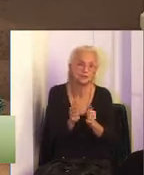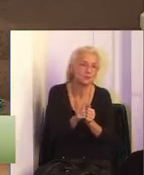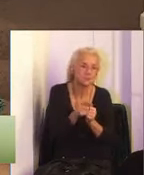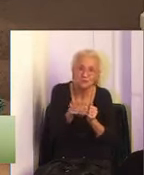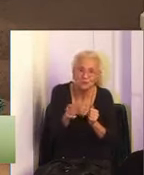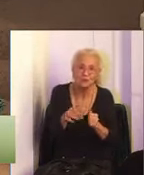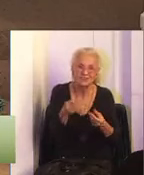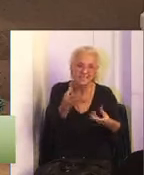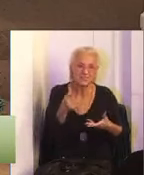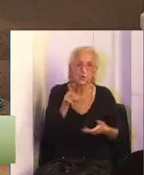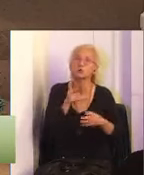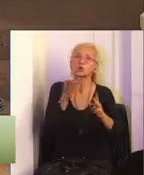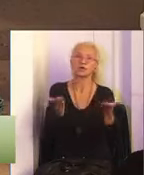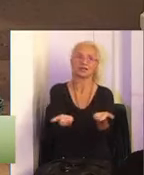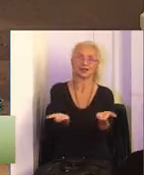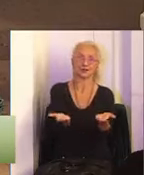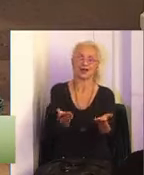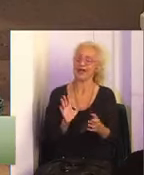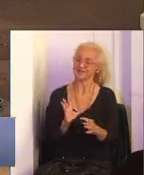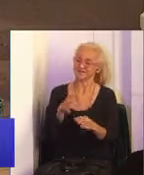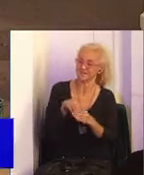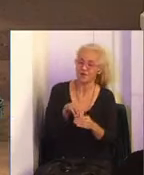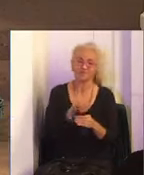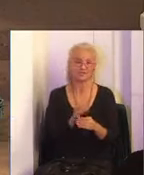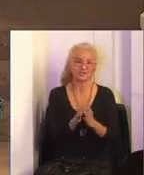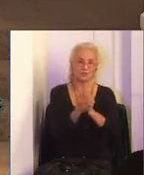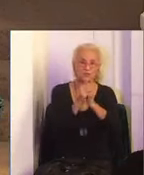you are here and a part of this worship service.